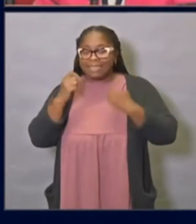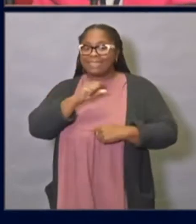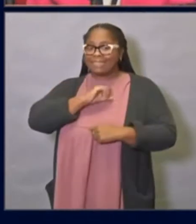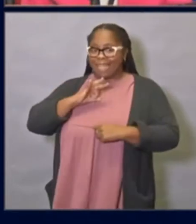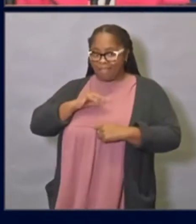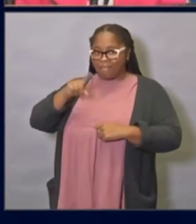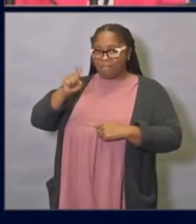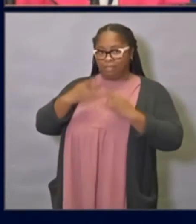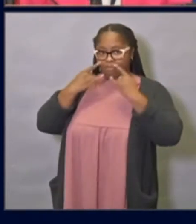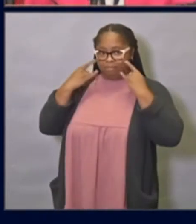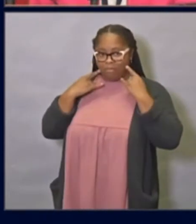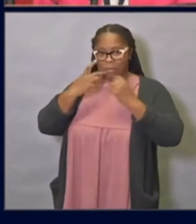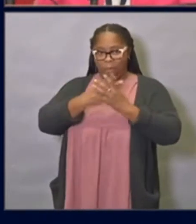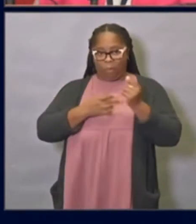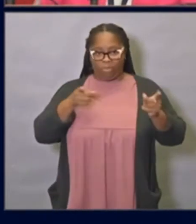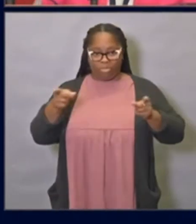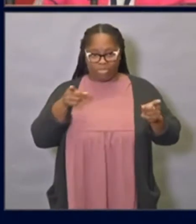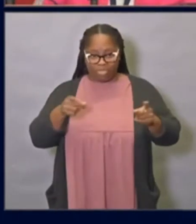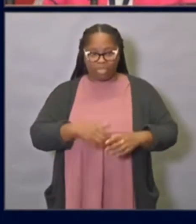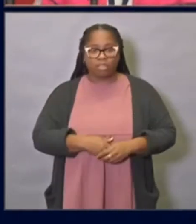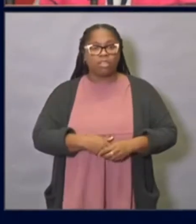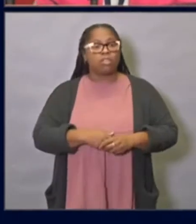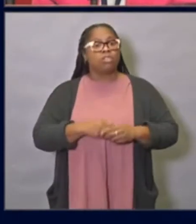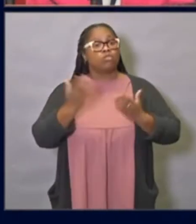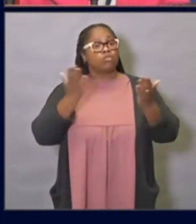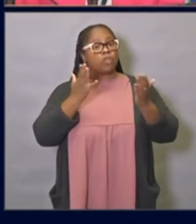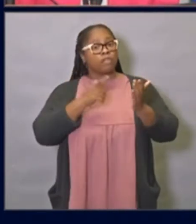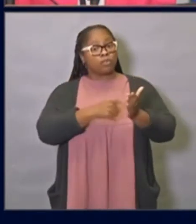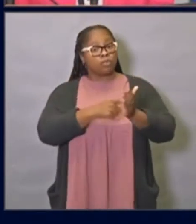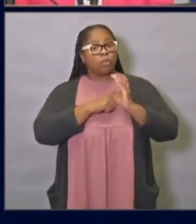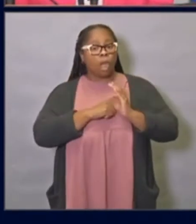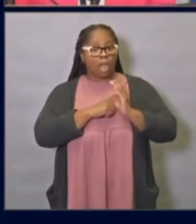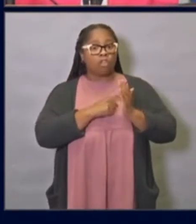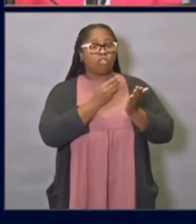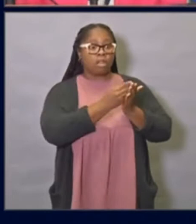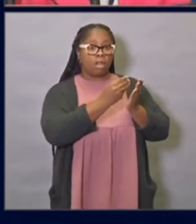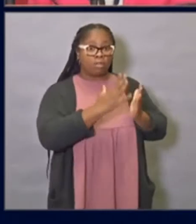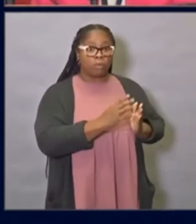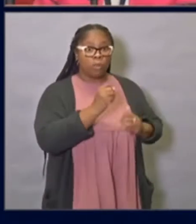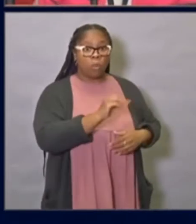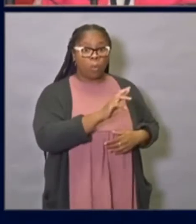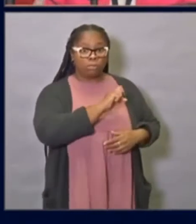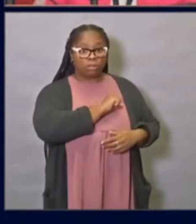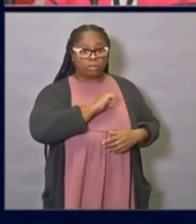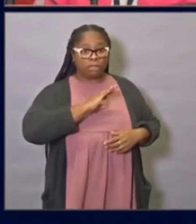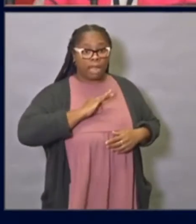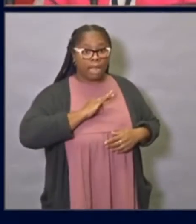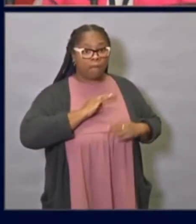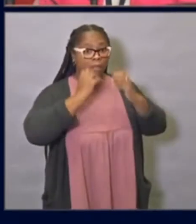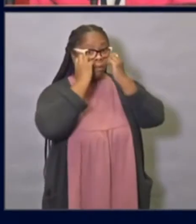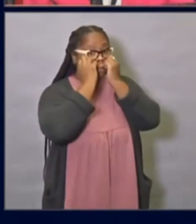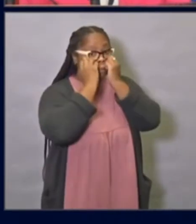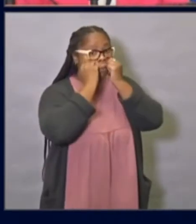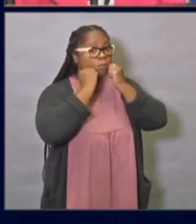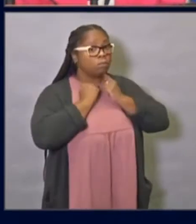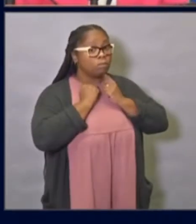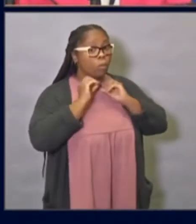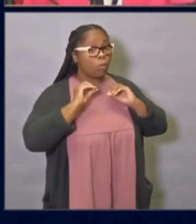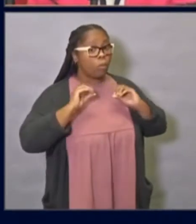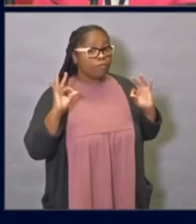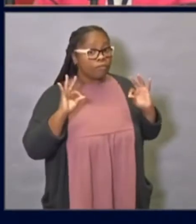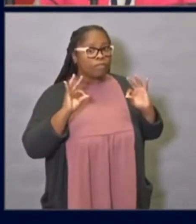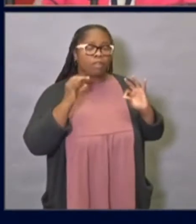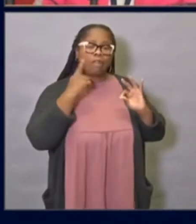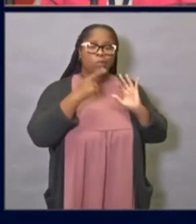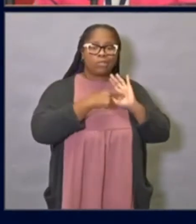face coverings. Services that require either the customer or the staff to remove their face coverings, such